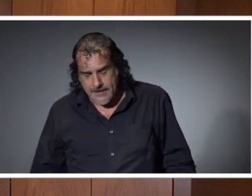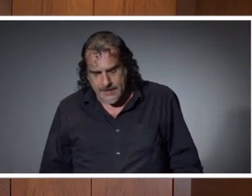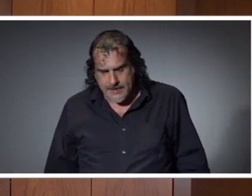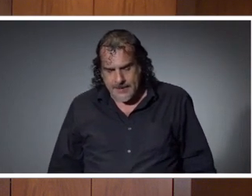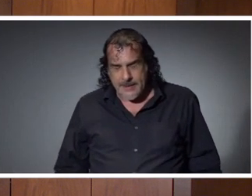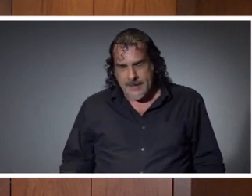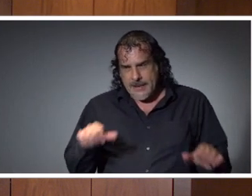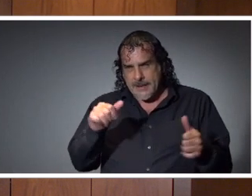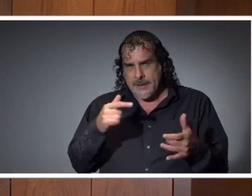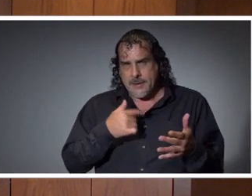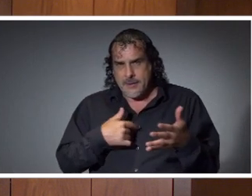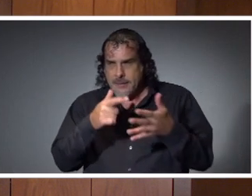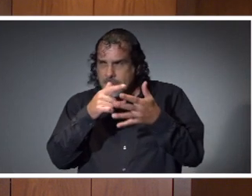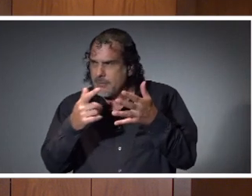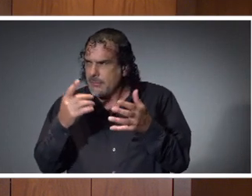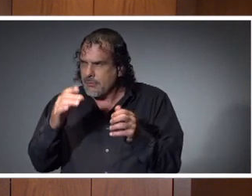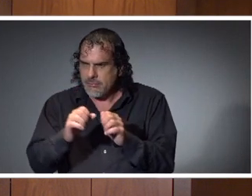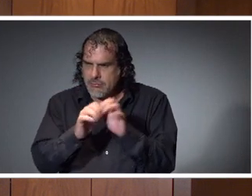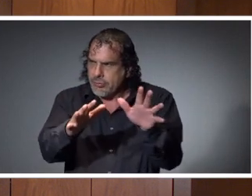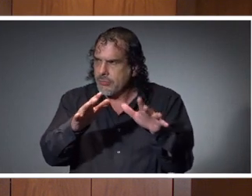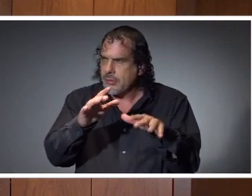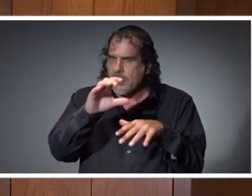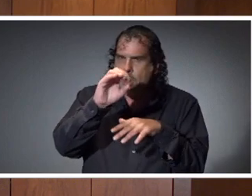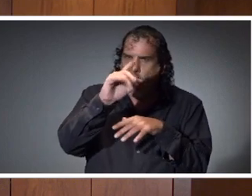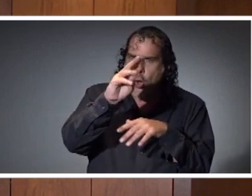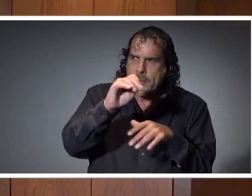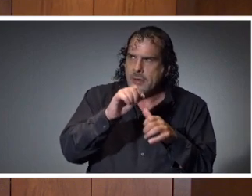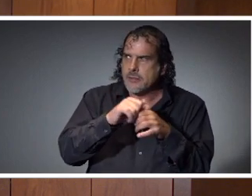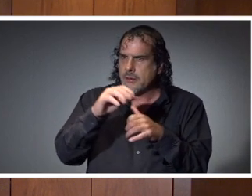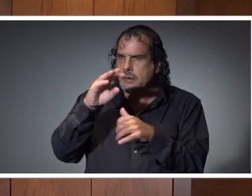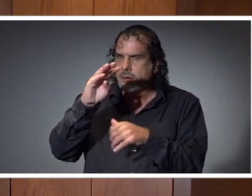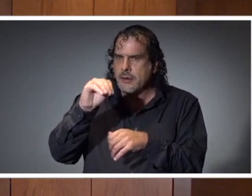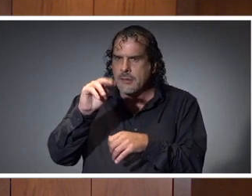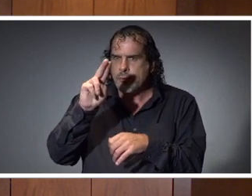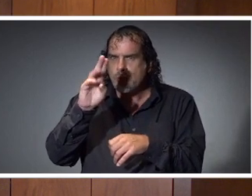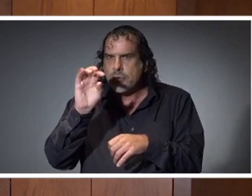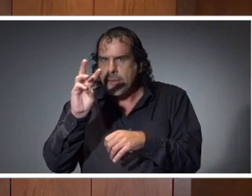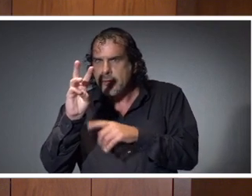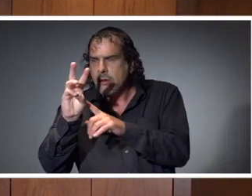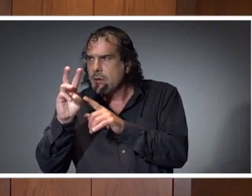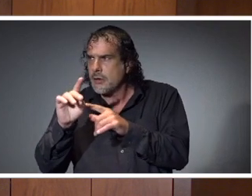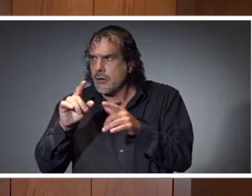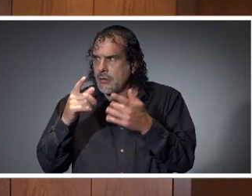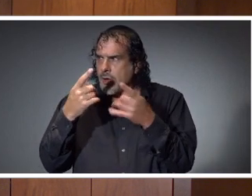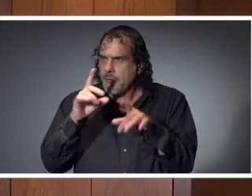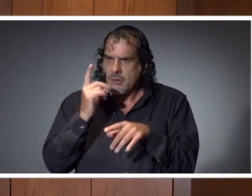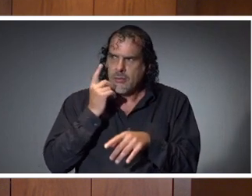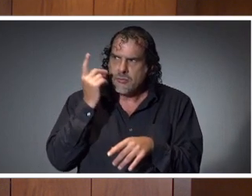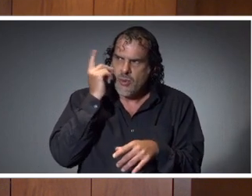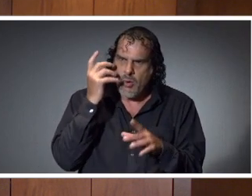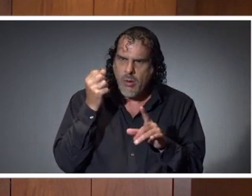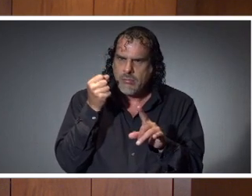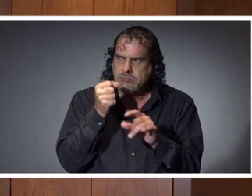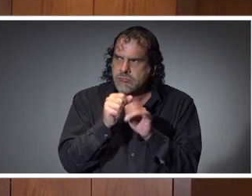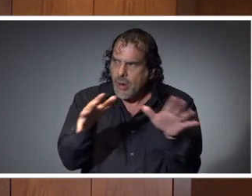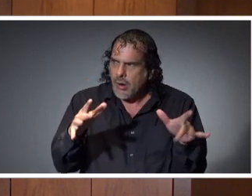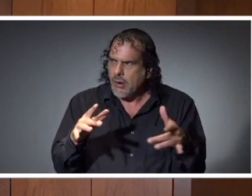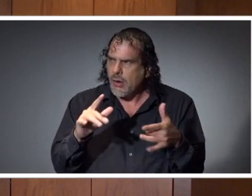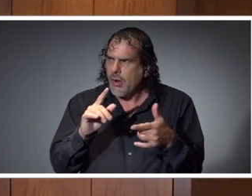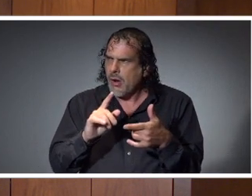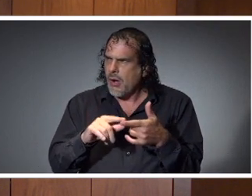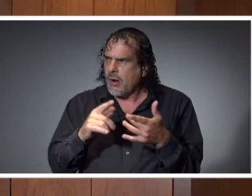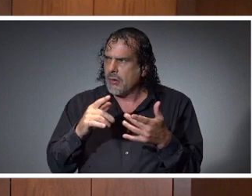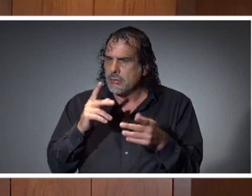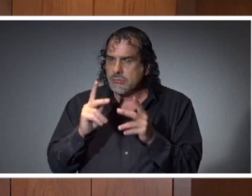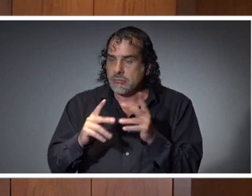detail to these outbreaks at Ole Miss and MUW? Were they clusters in dorms or anything of that nature that could shed some detail on what we're